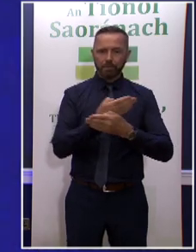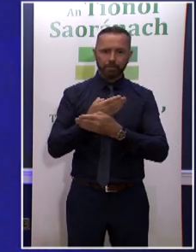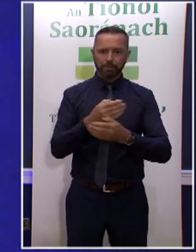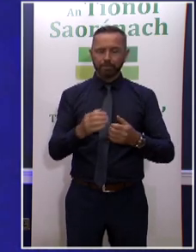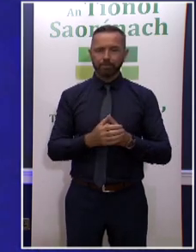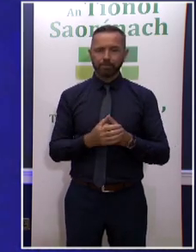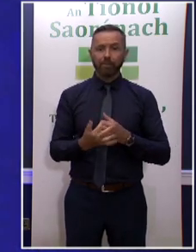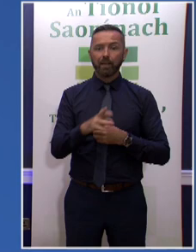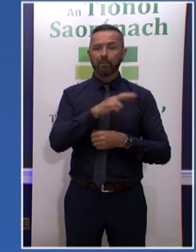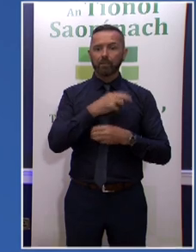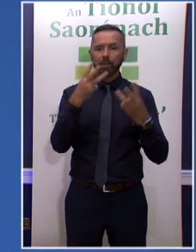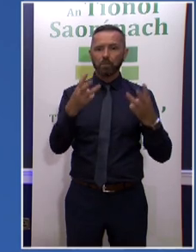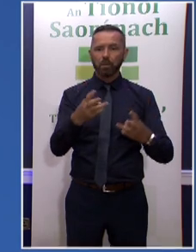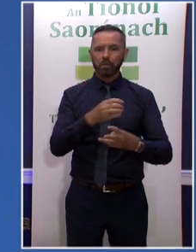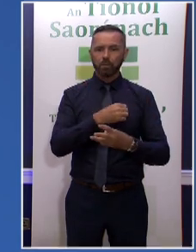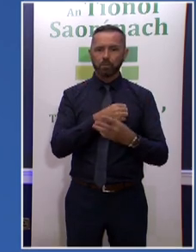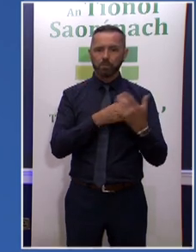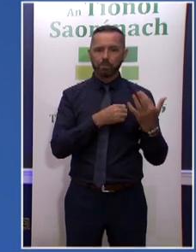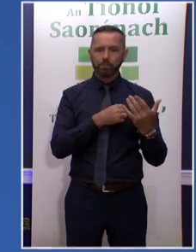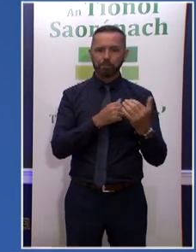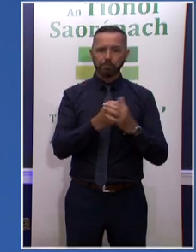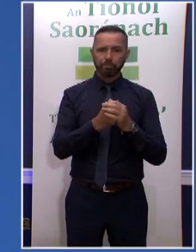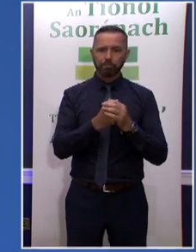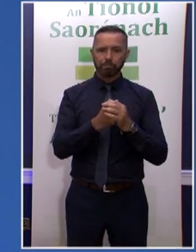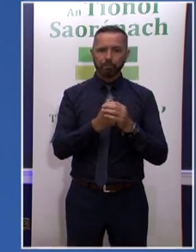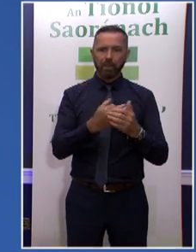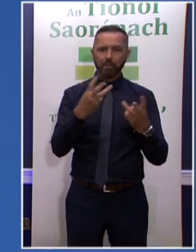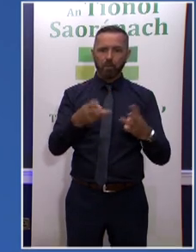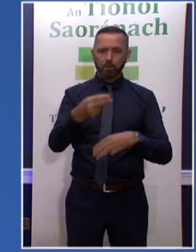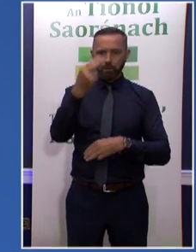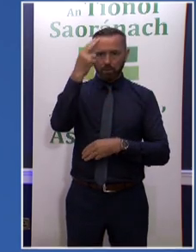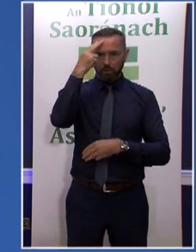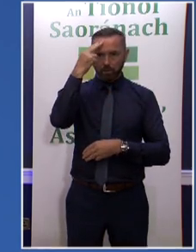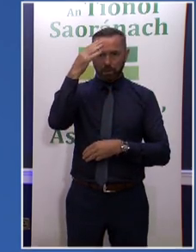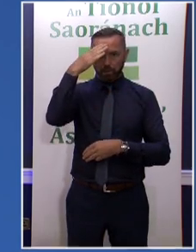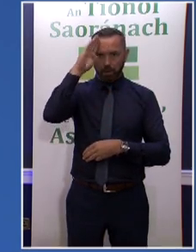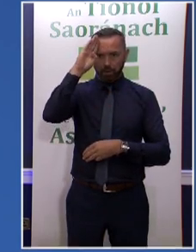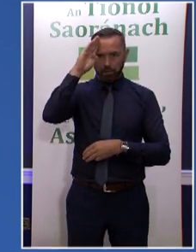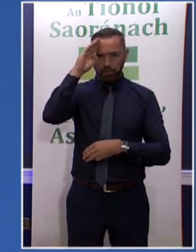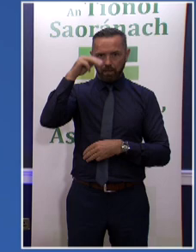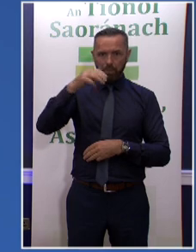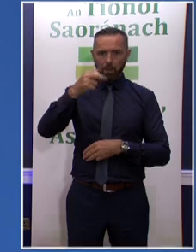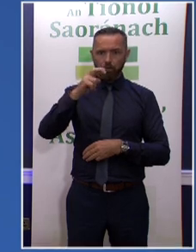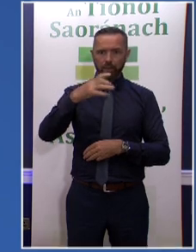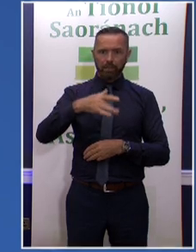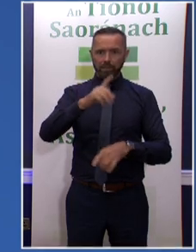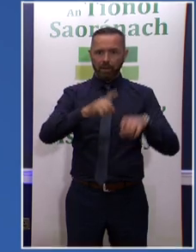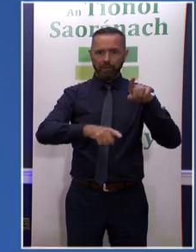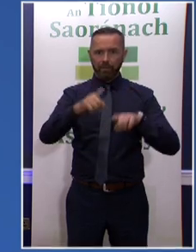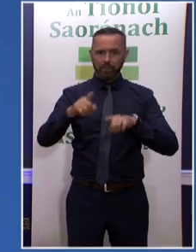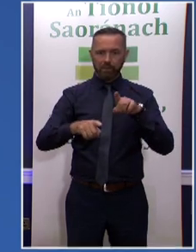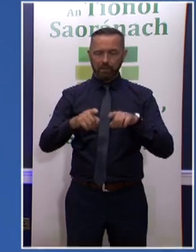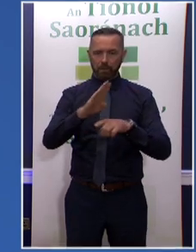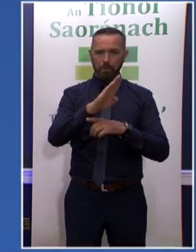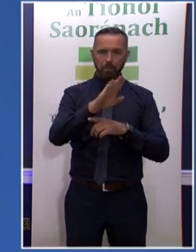But if we really want to get to grips with Ireland's marine biodiversity, we need